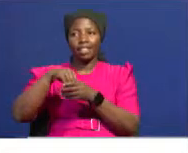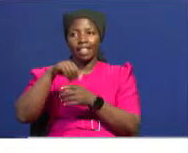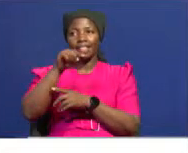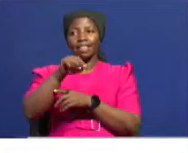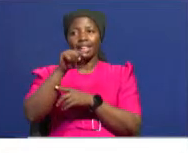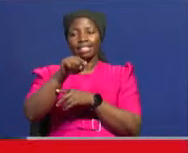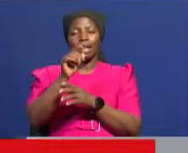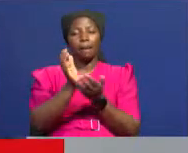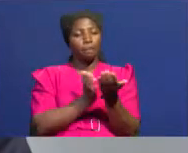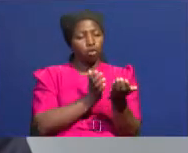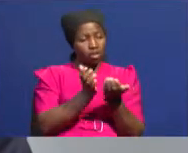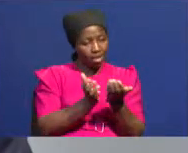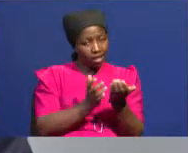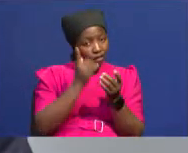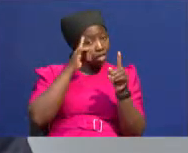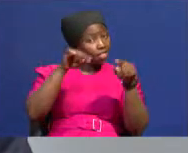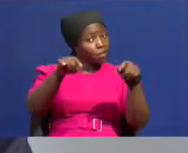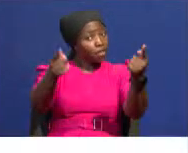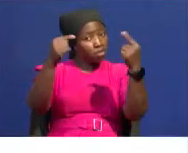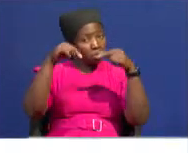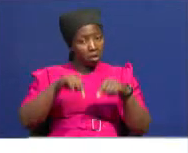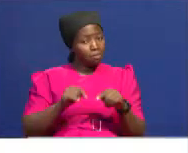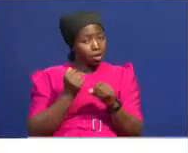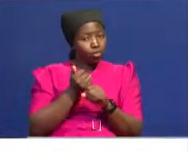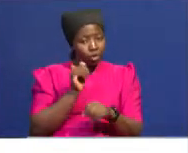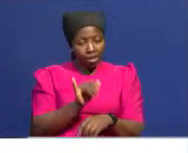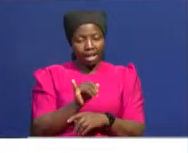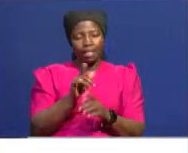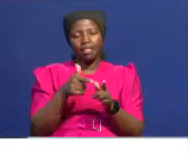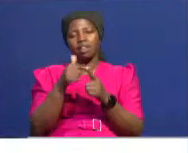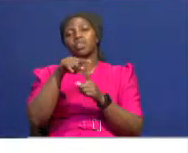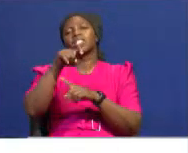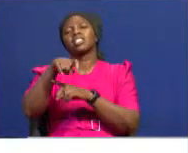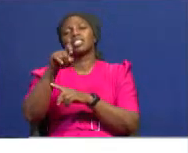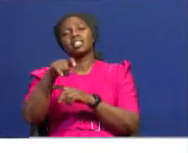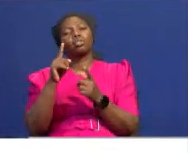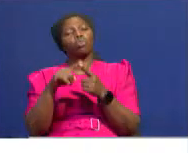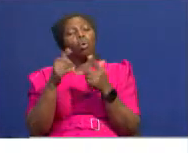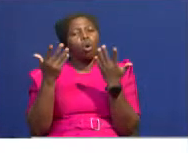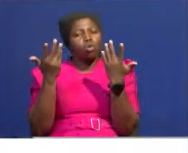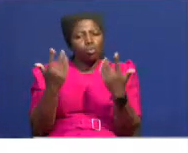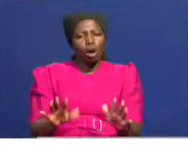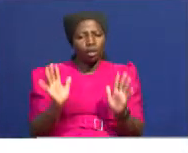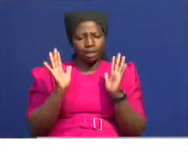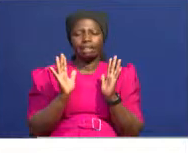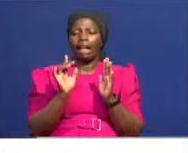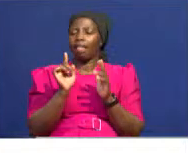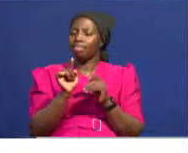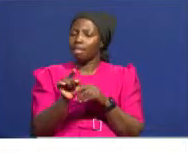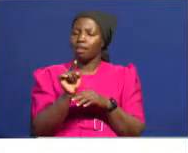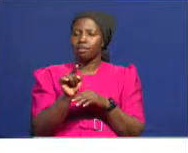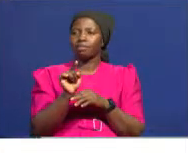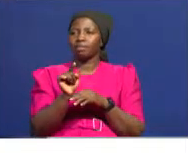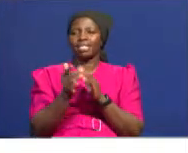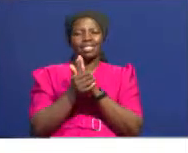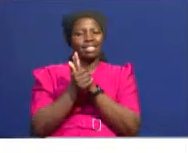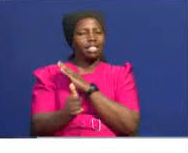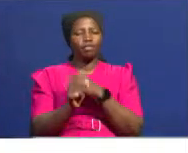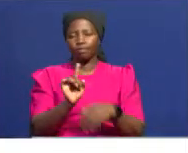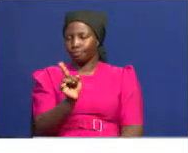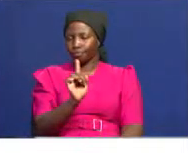ventures. And in order for them to do that, we need not to lose these